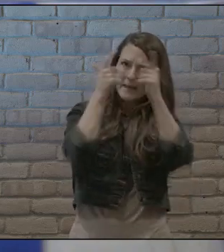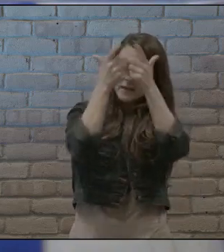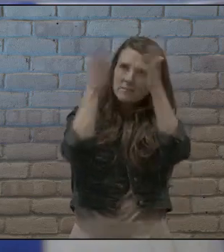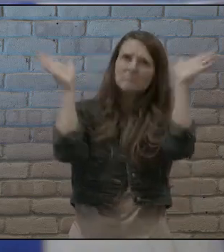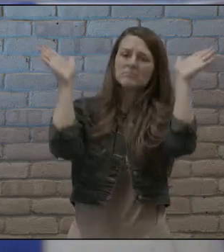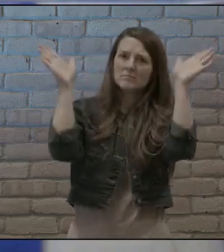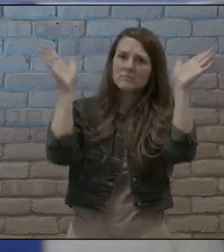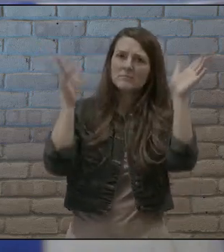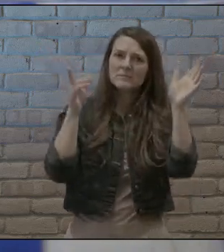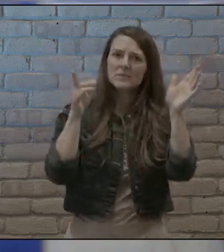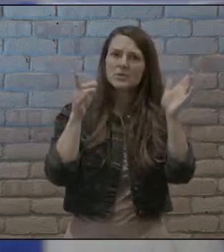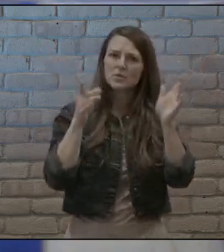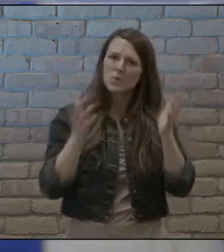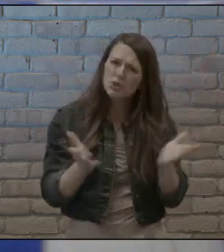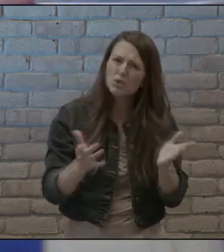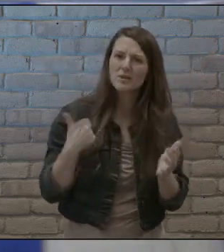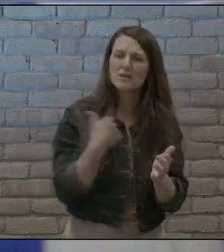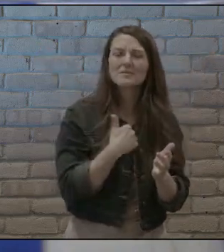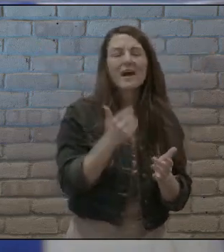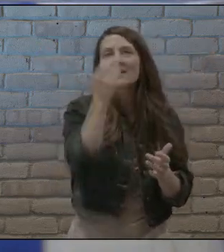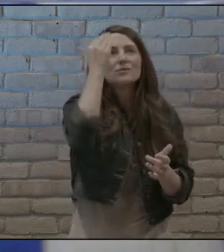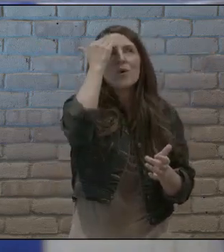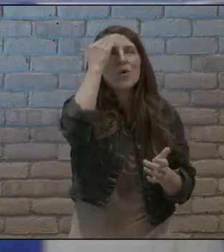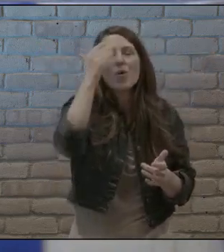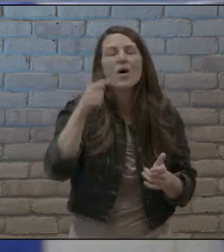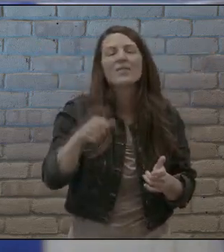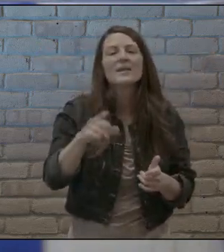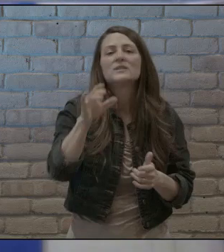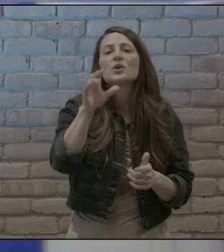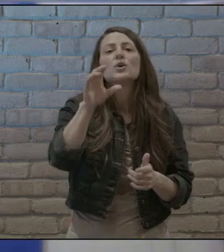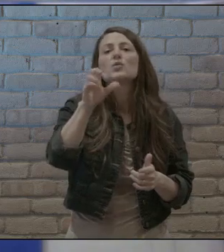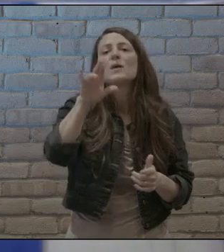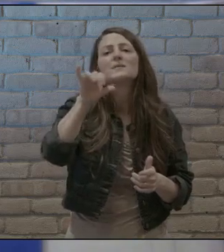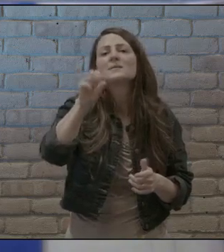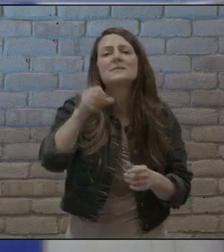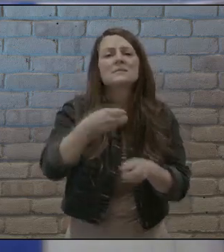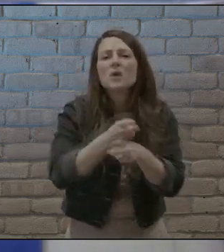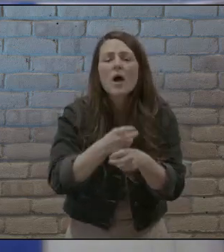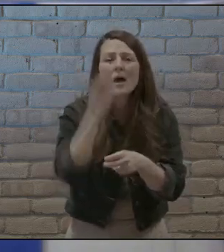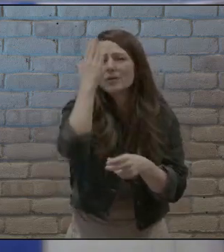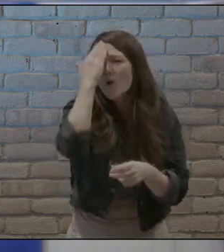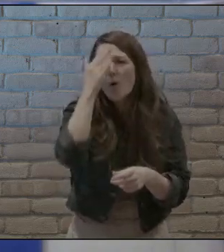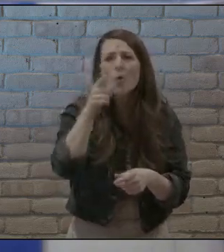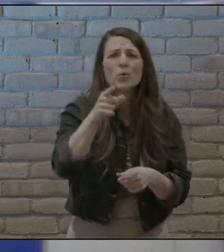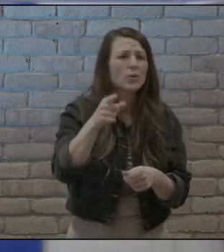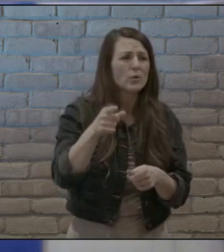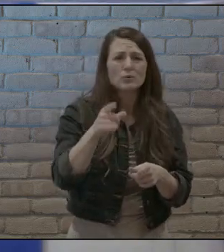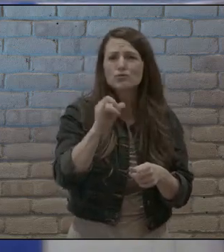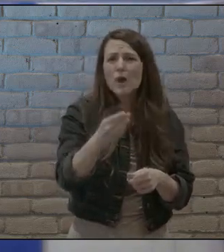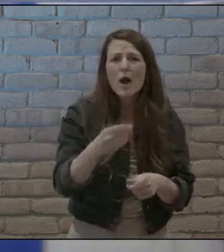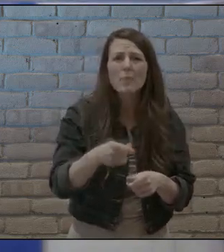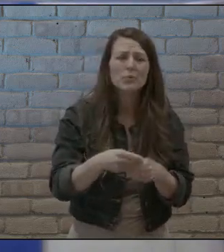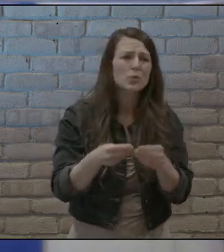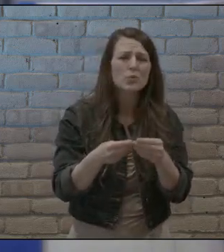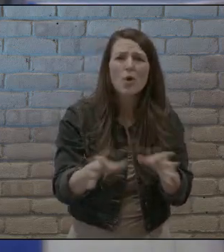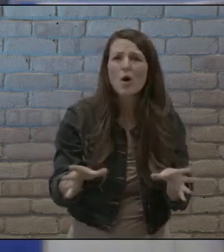us? I know this crisis is hard. I know you've lost your job. I know your kids are running around like